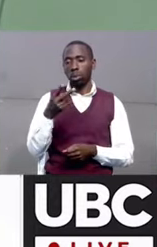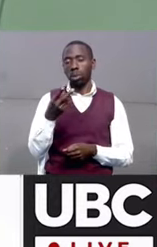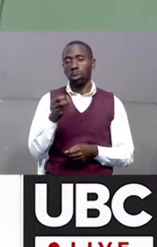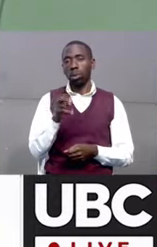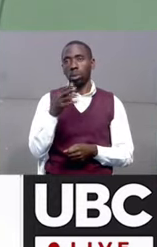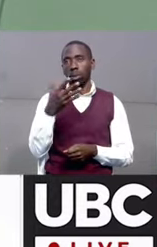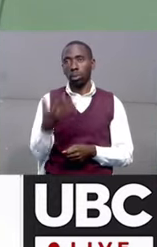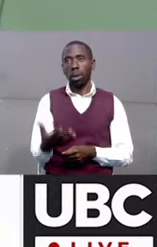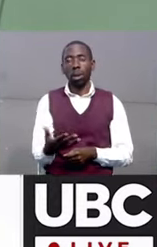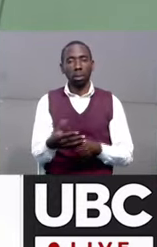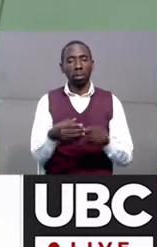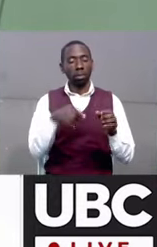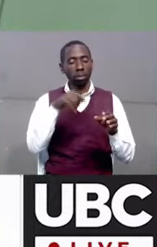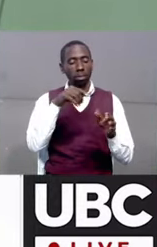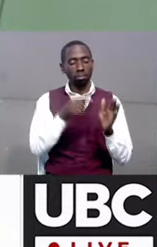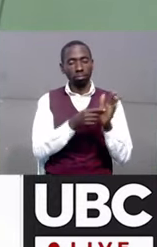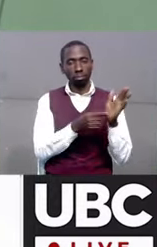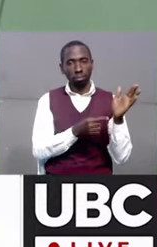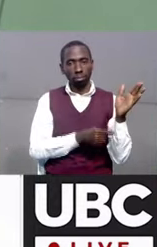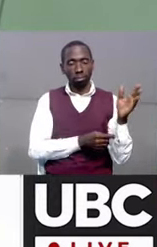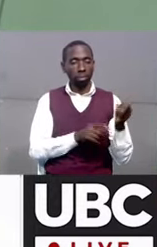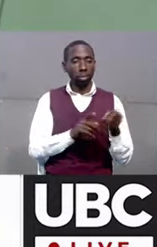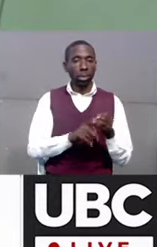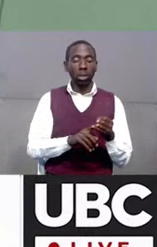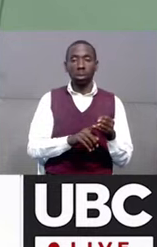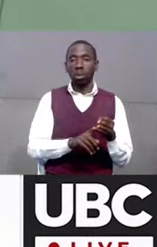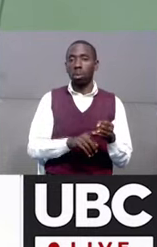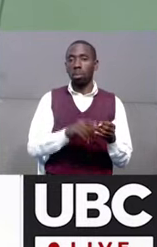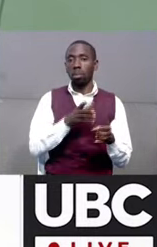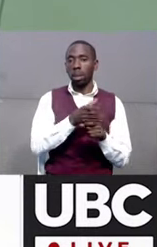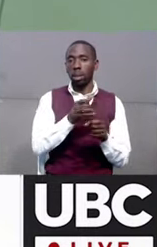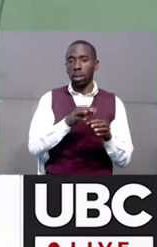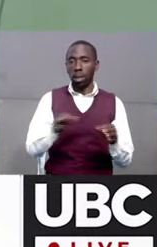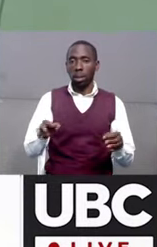2024-25 for the following votes. Vote 167,